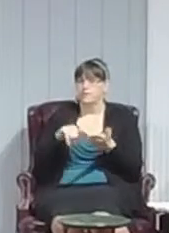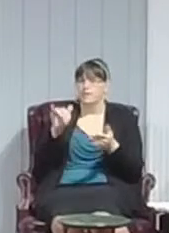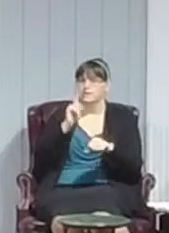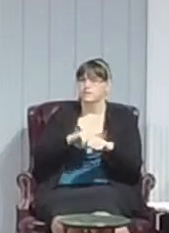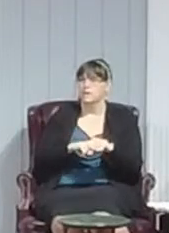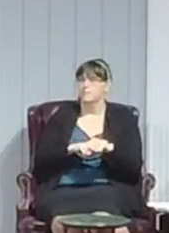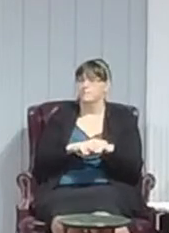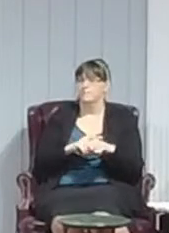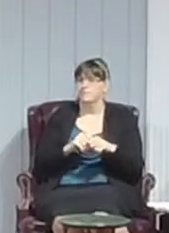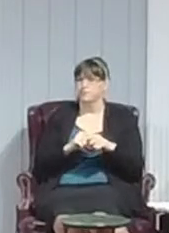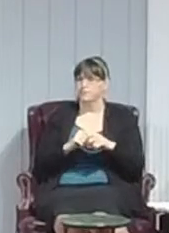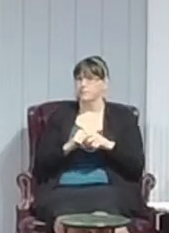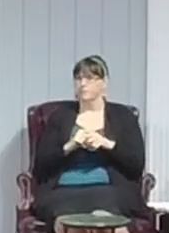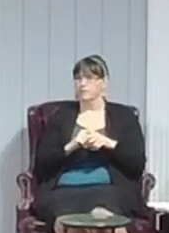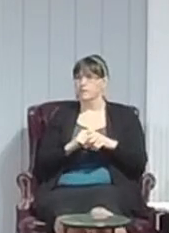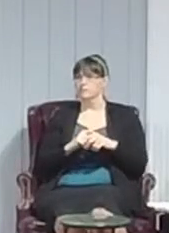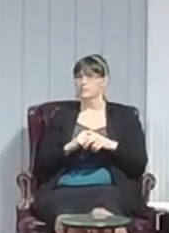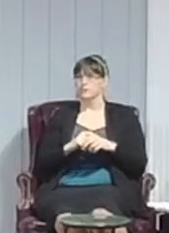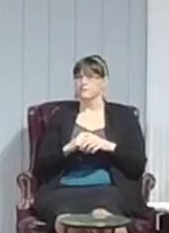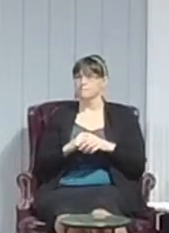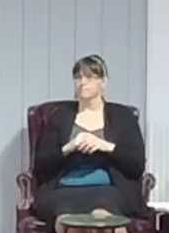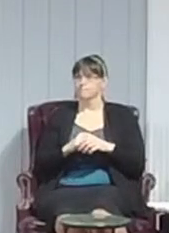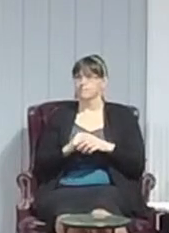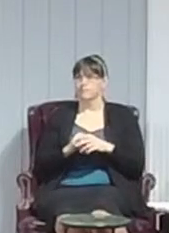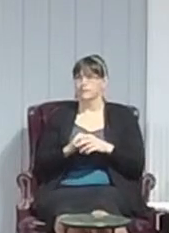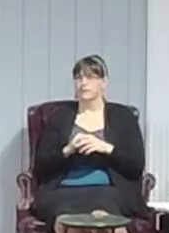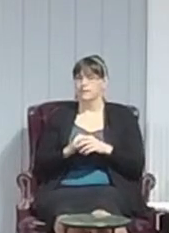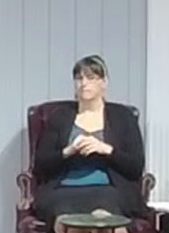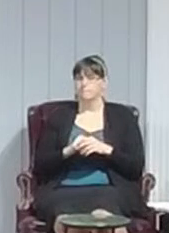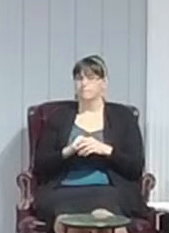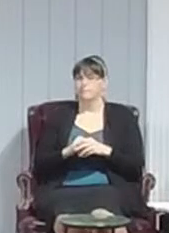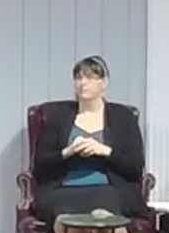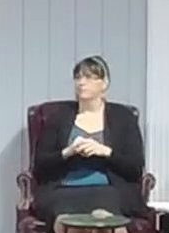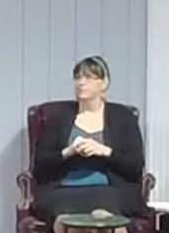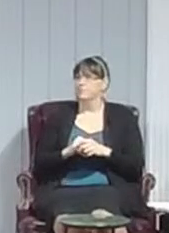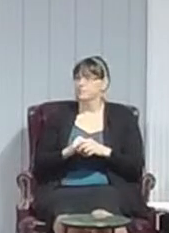think this went on, I think there's a lot of